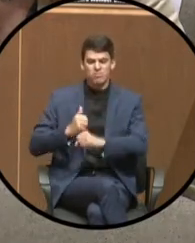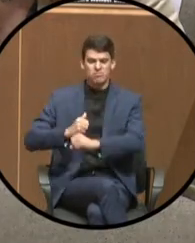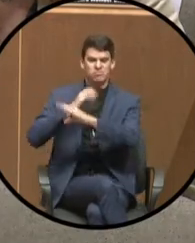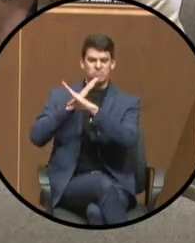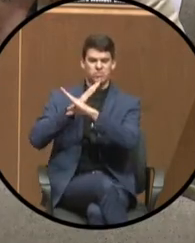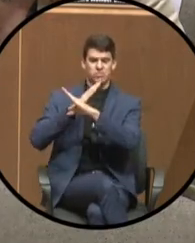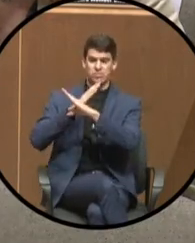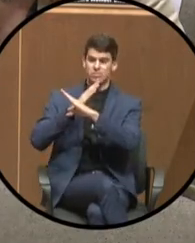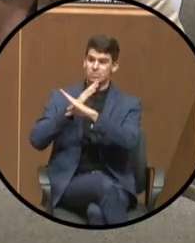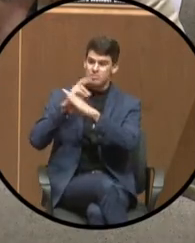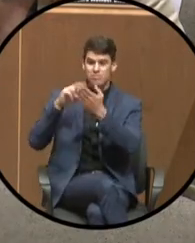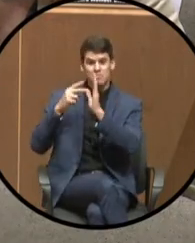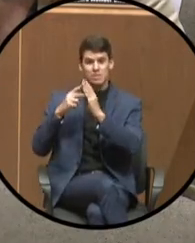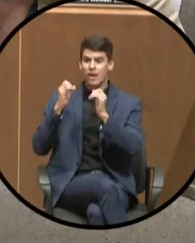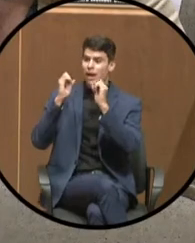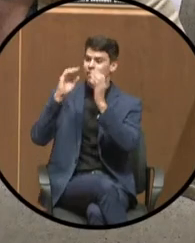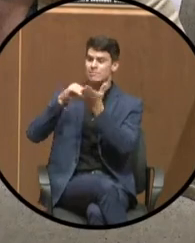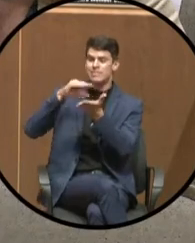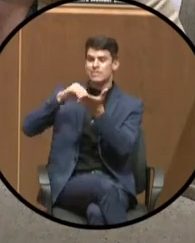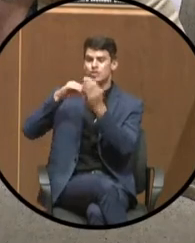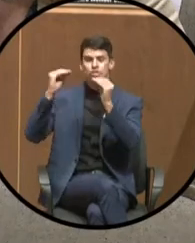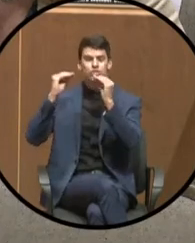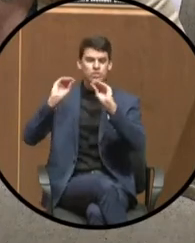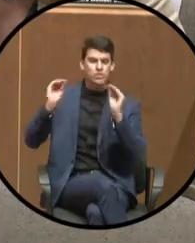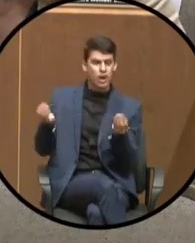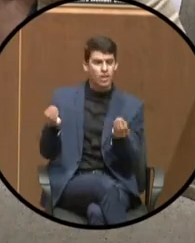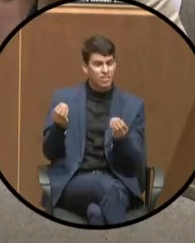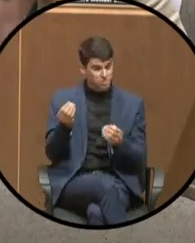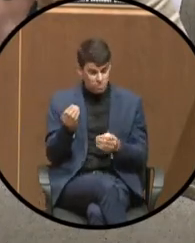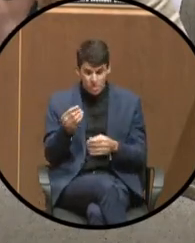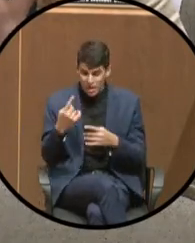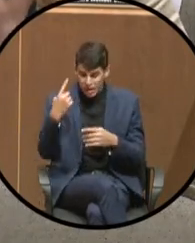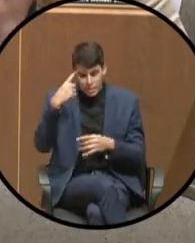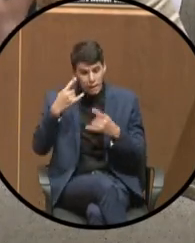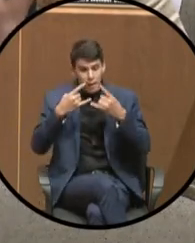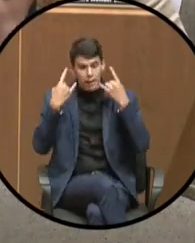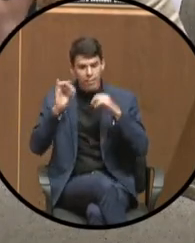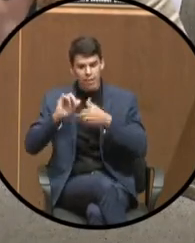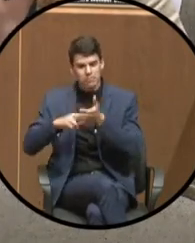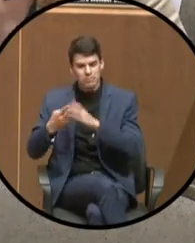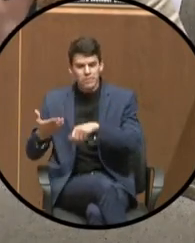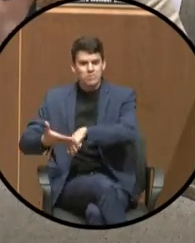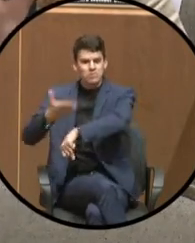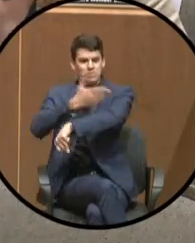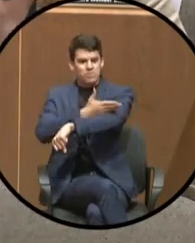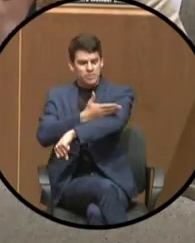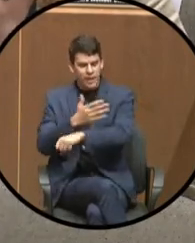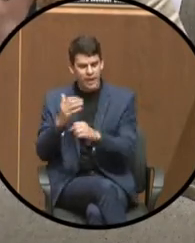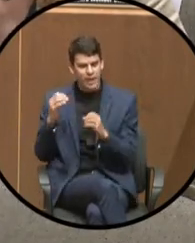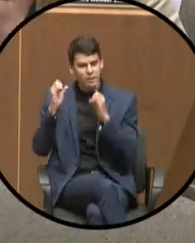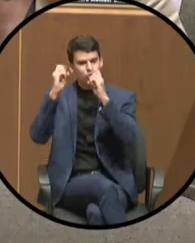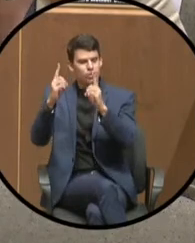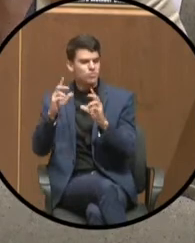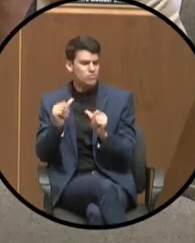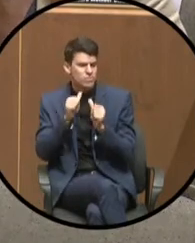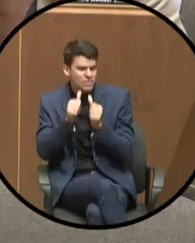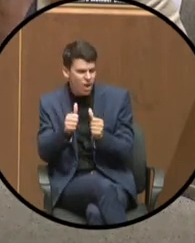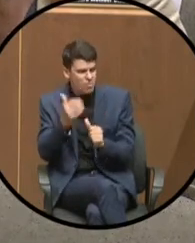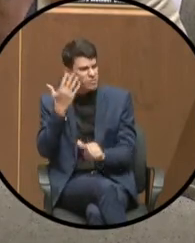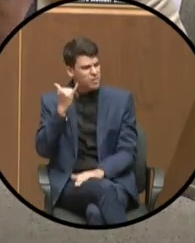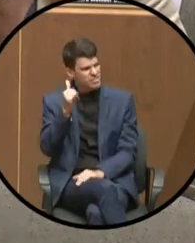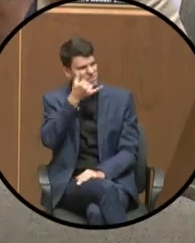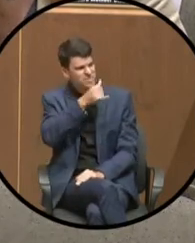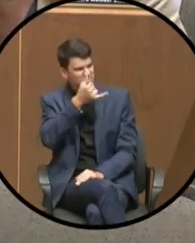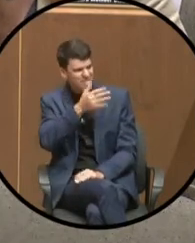I don't think there is even one study claiming that masks boost student learning or enhance social growth or mental growth, because we all know that would be